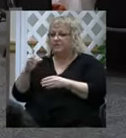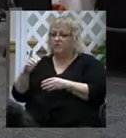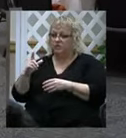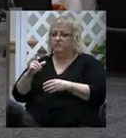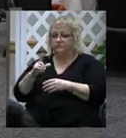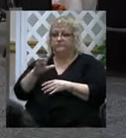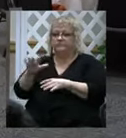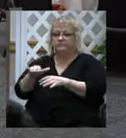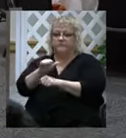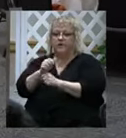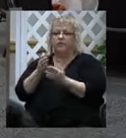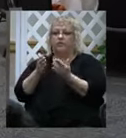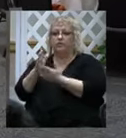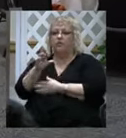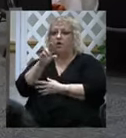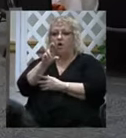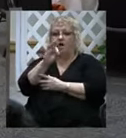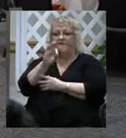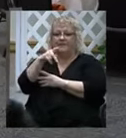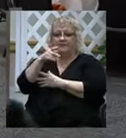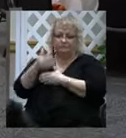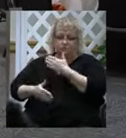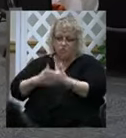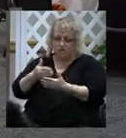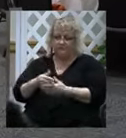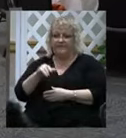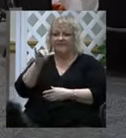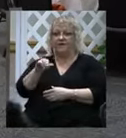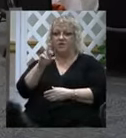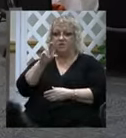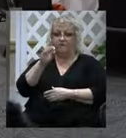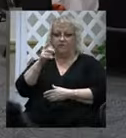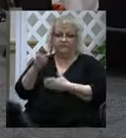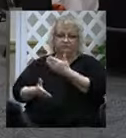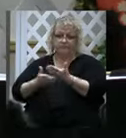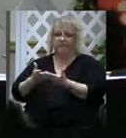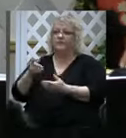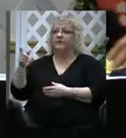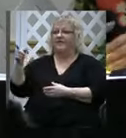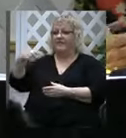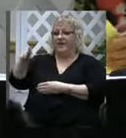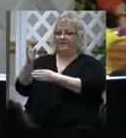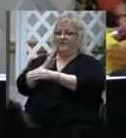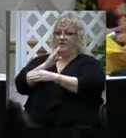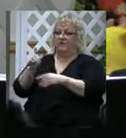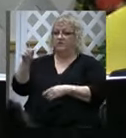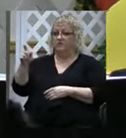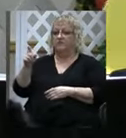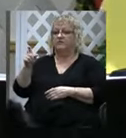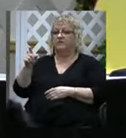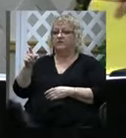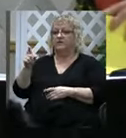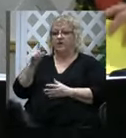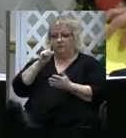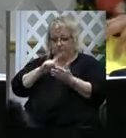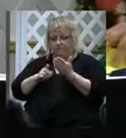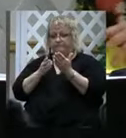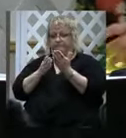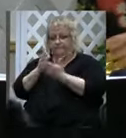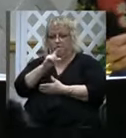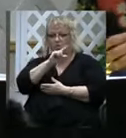secured through an extensive RFP process, throughout that process, we made sure that they go through a specific quality check